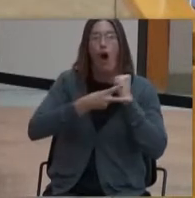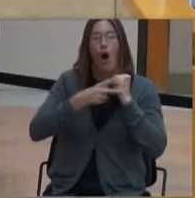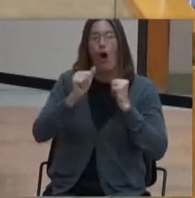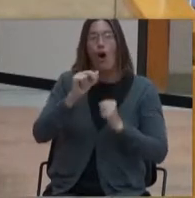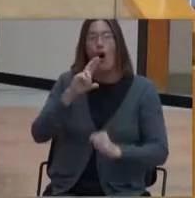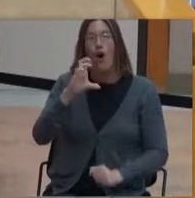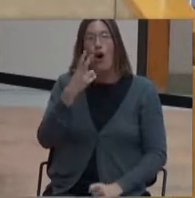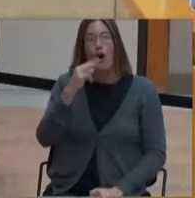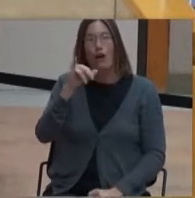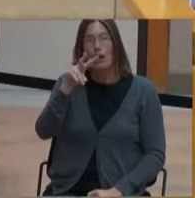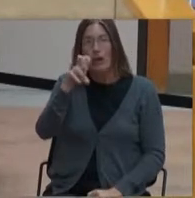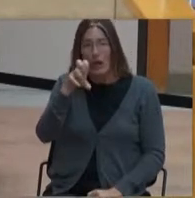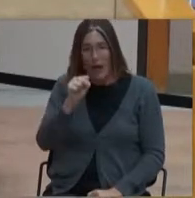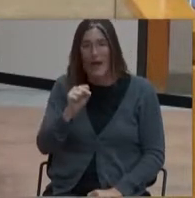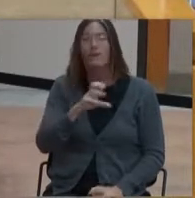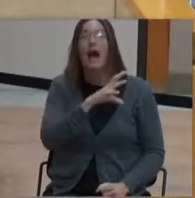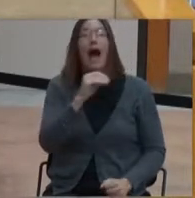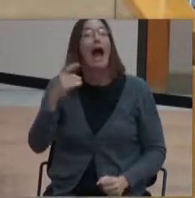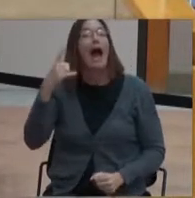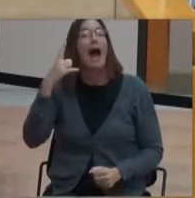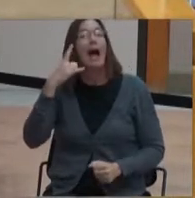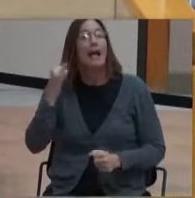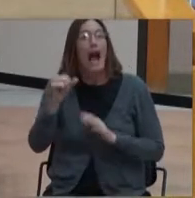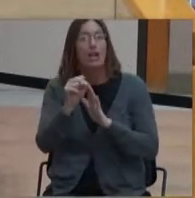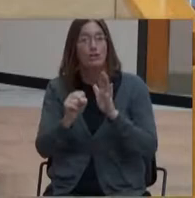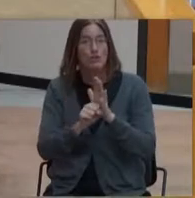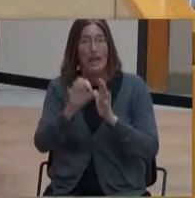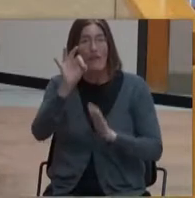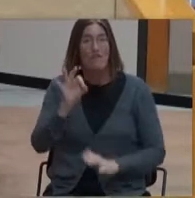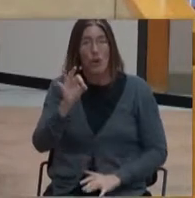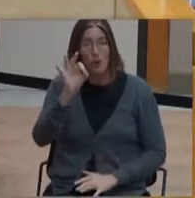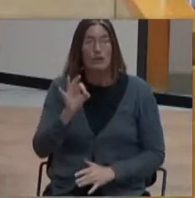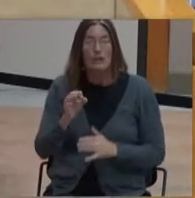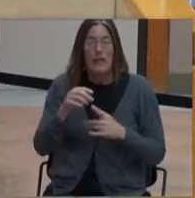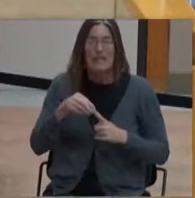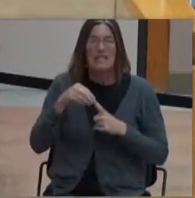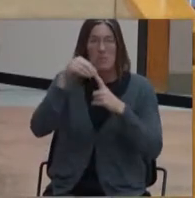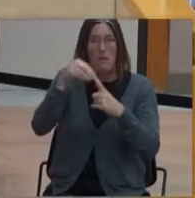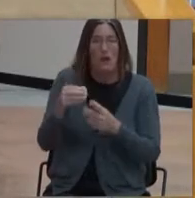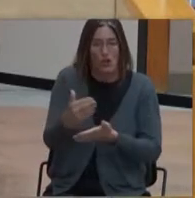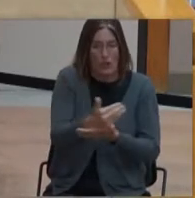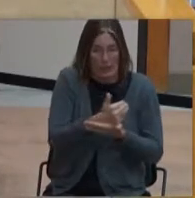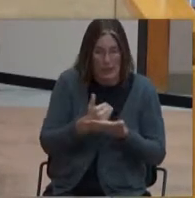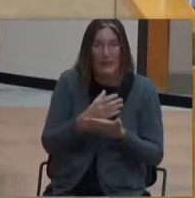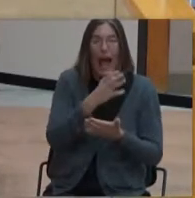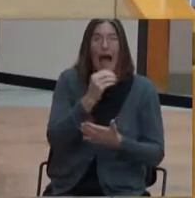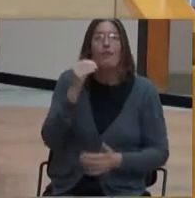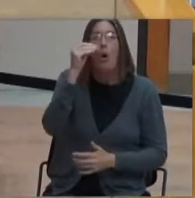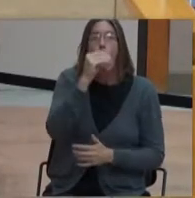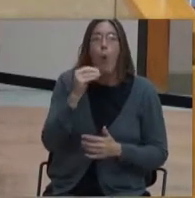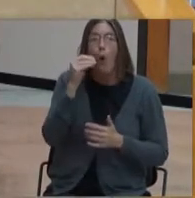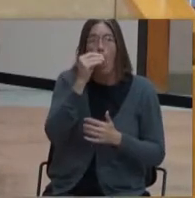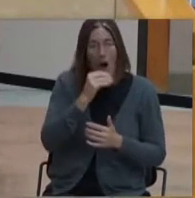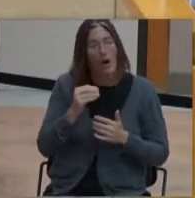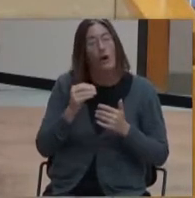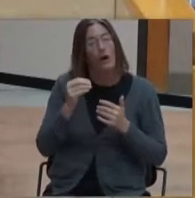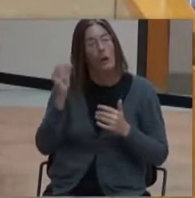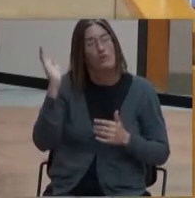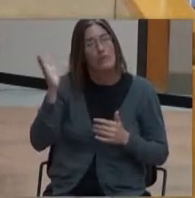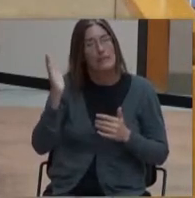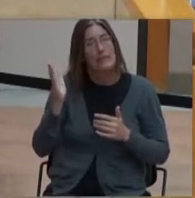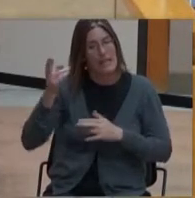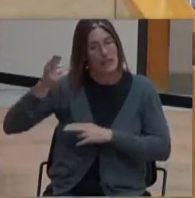State Fullerton Special Collections, and the Oral Public History Centers, and the Southeast Archives at the UC